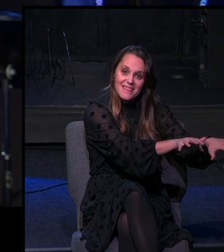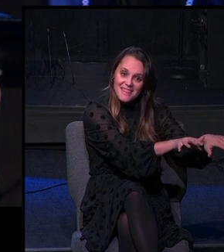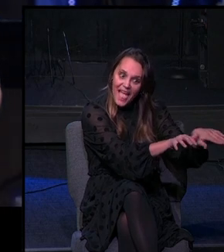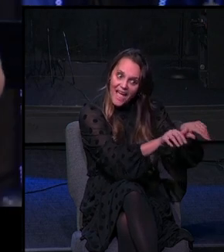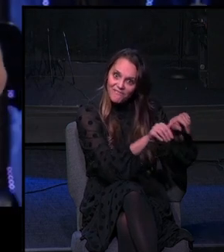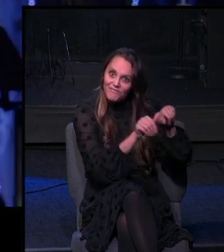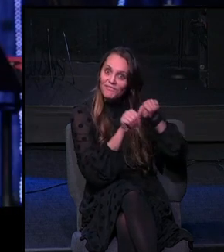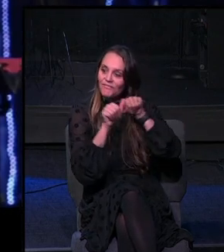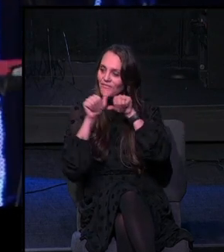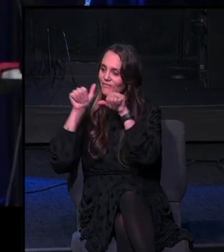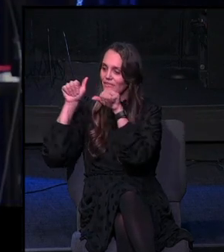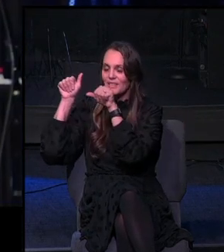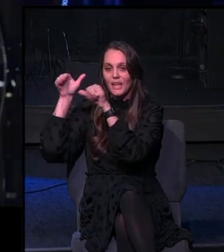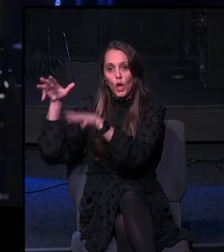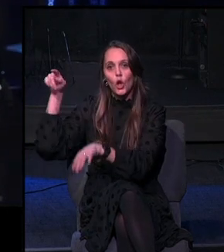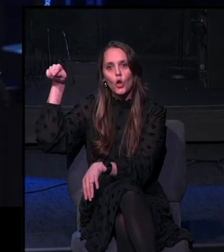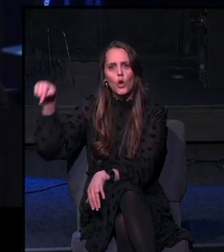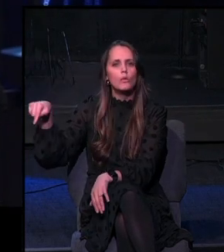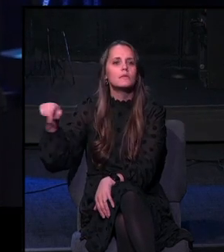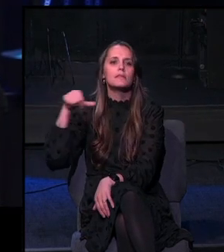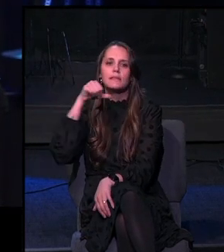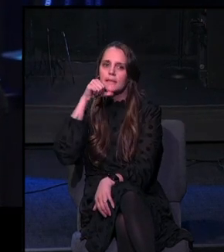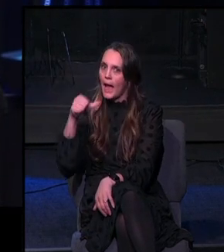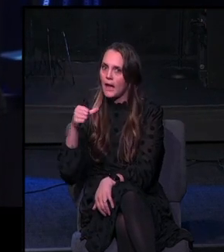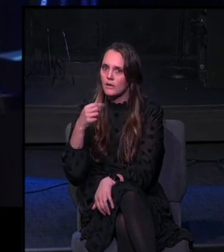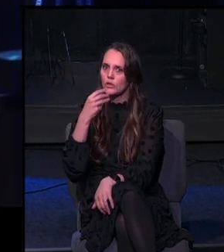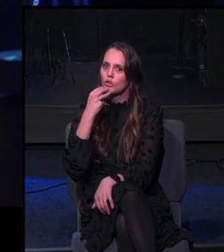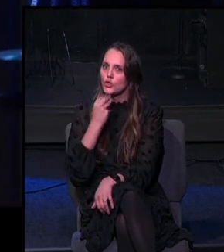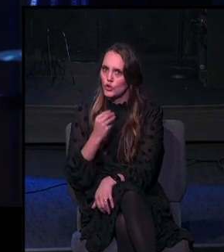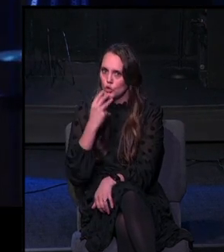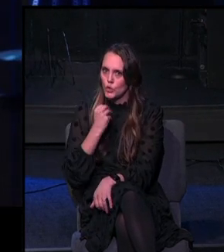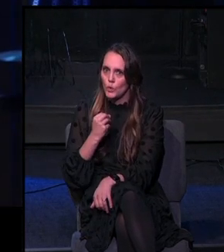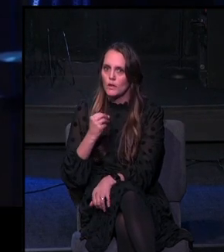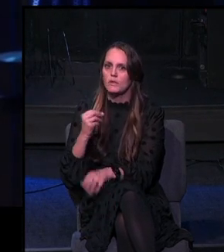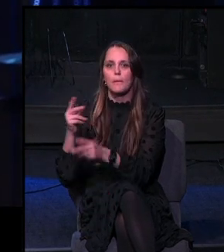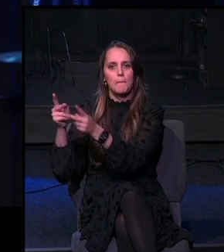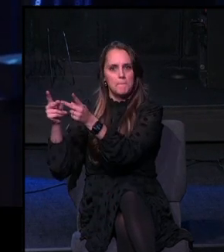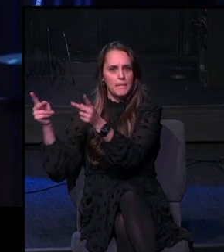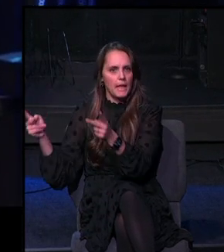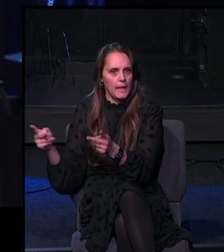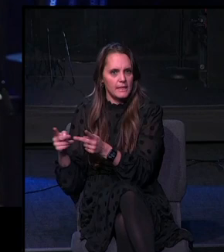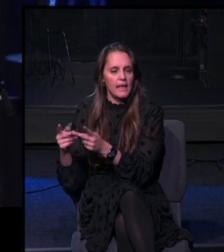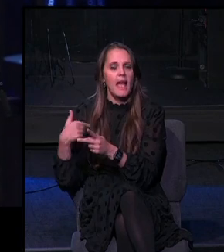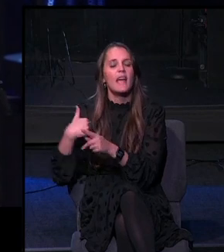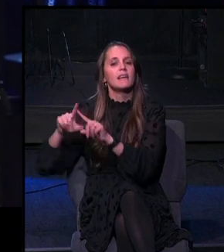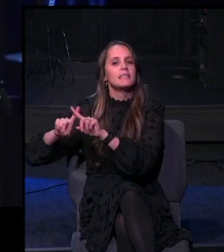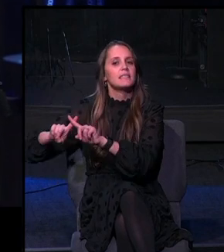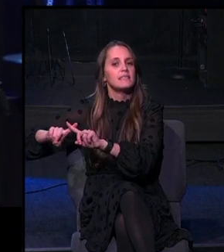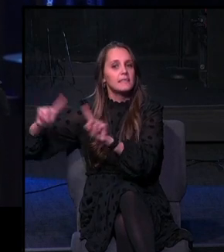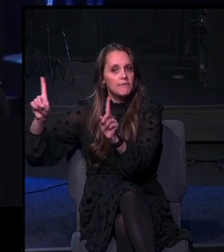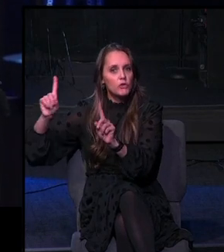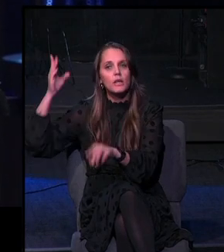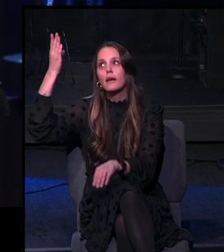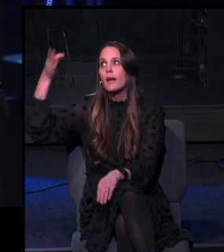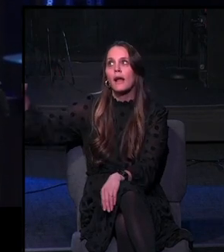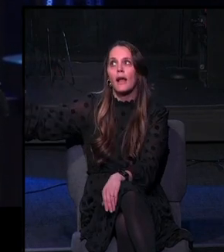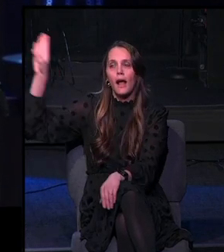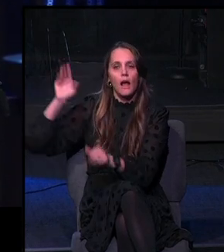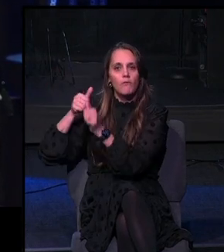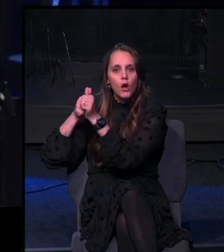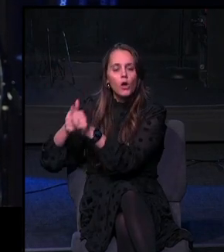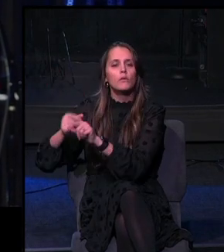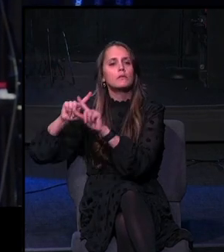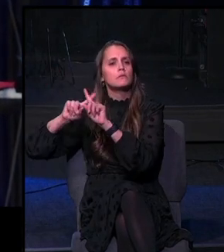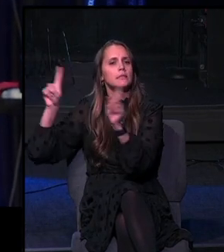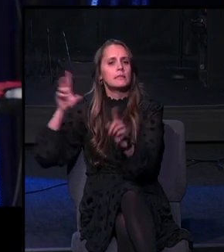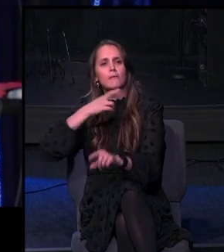went to a non-Jewish place. A non-Jewish city that had different gods and different religions and